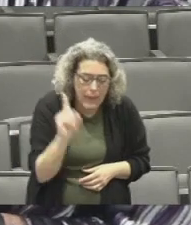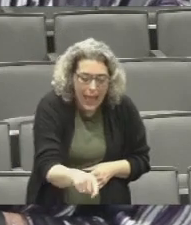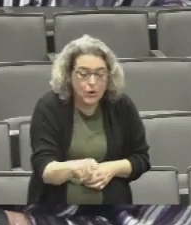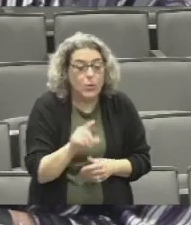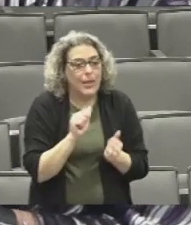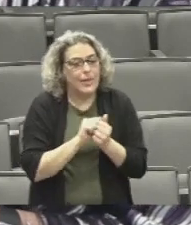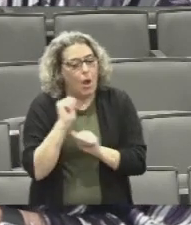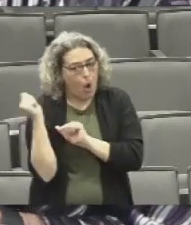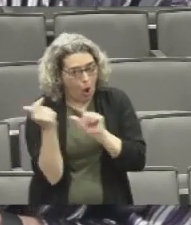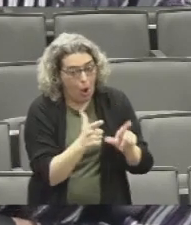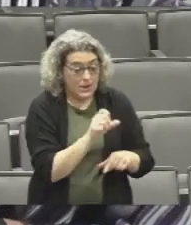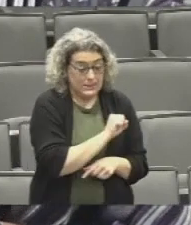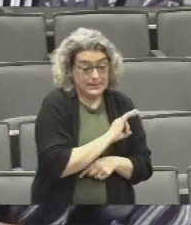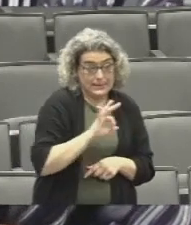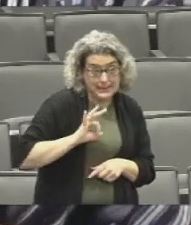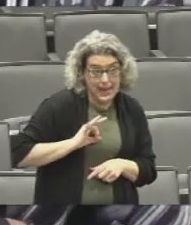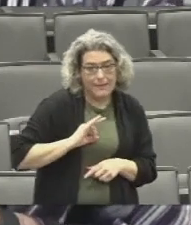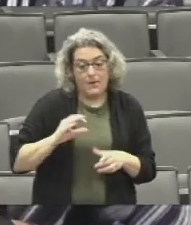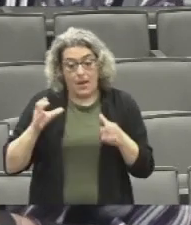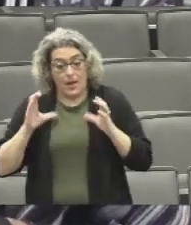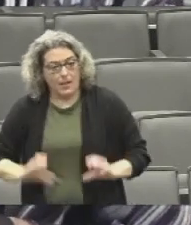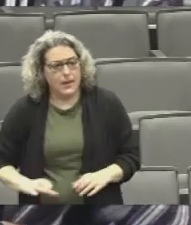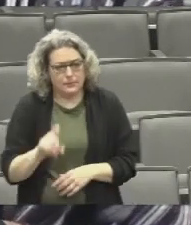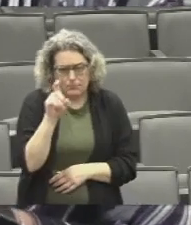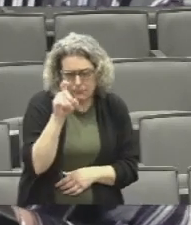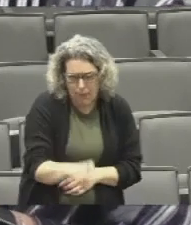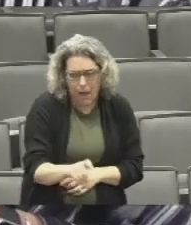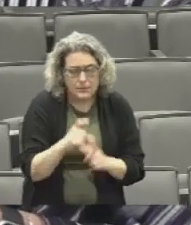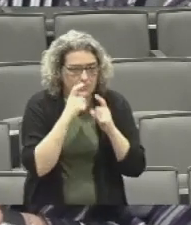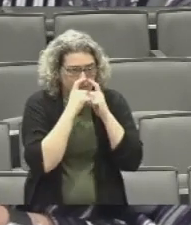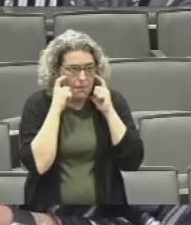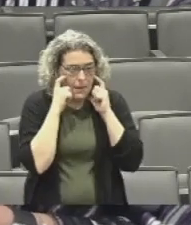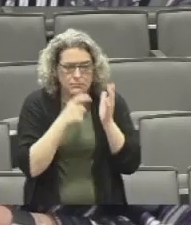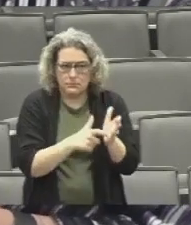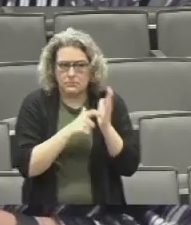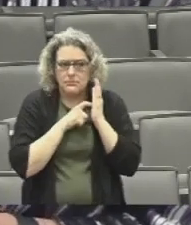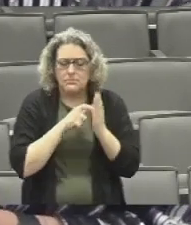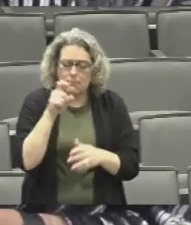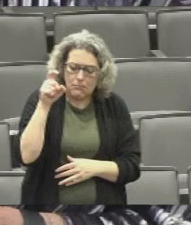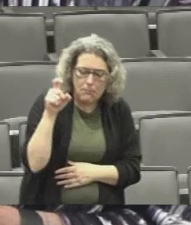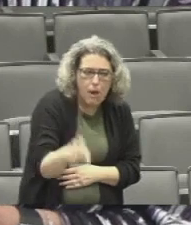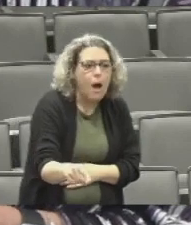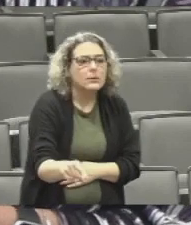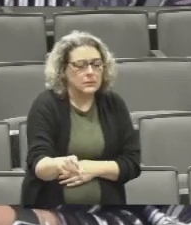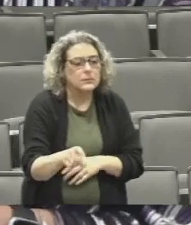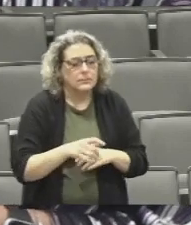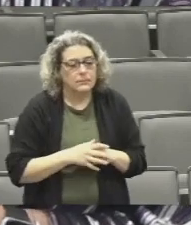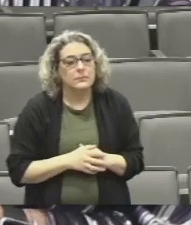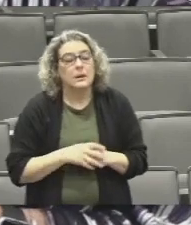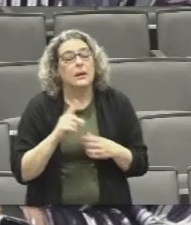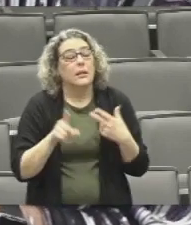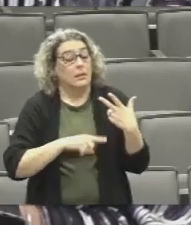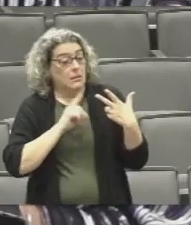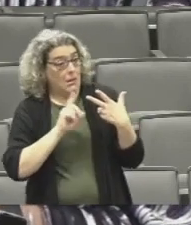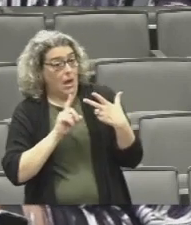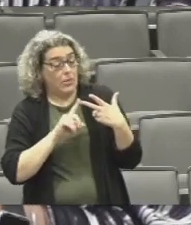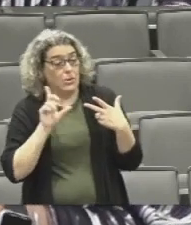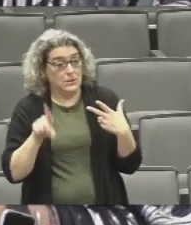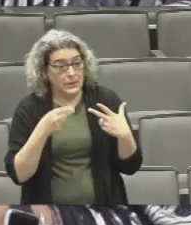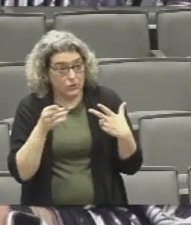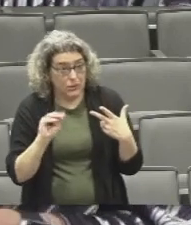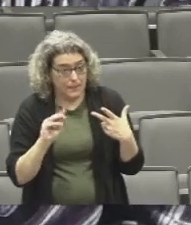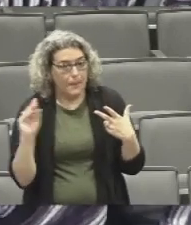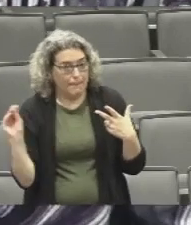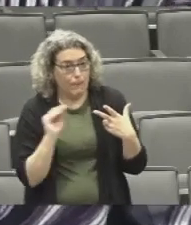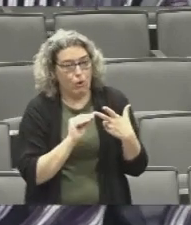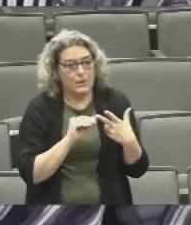and the clients would wear masks. So that is enforceable in those businesses. And the other one that was put in there